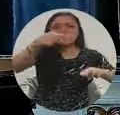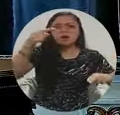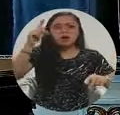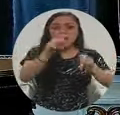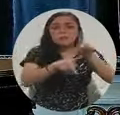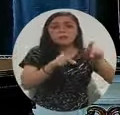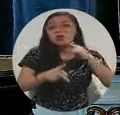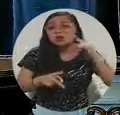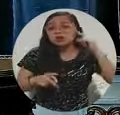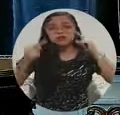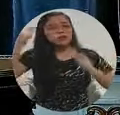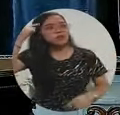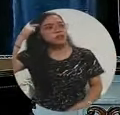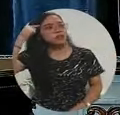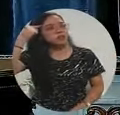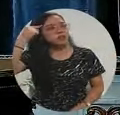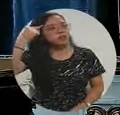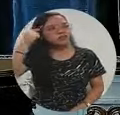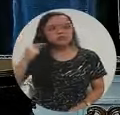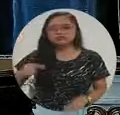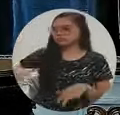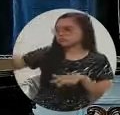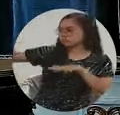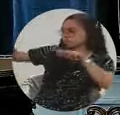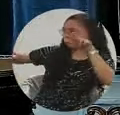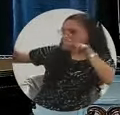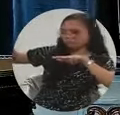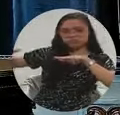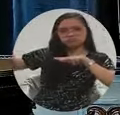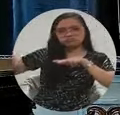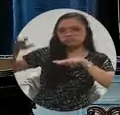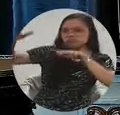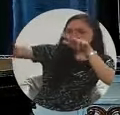When people think you are doing more than what others are doing,